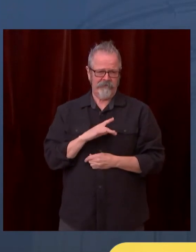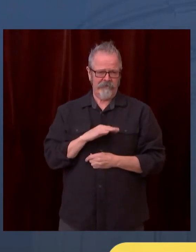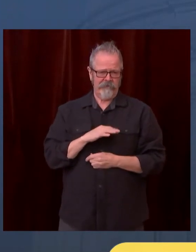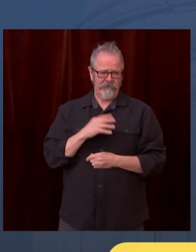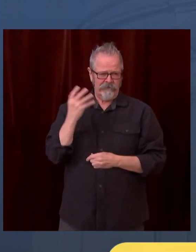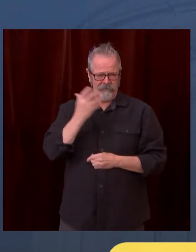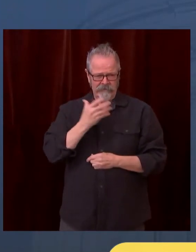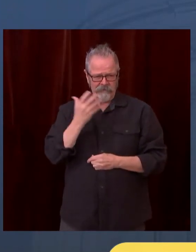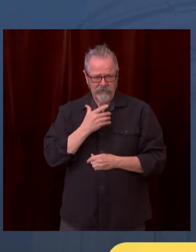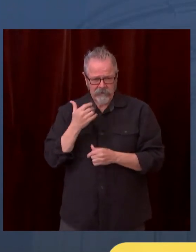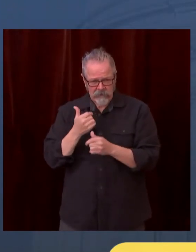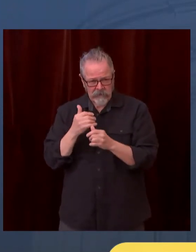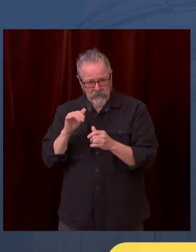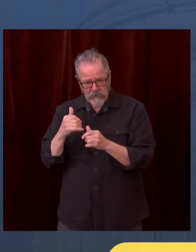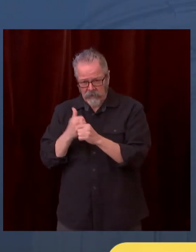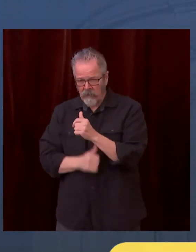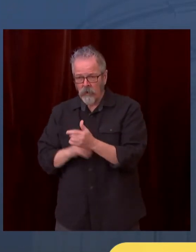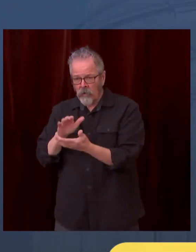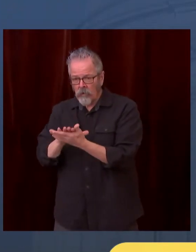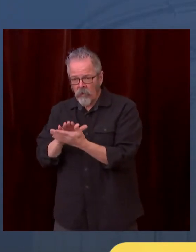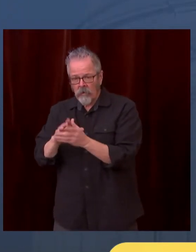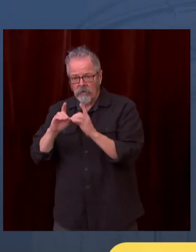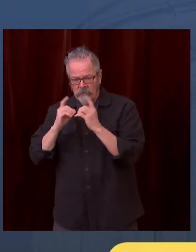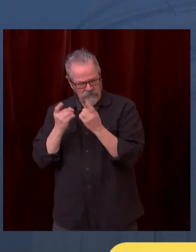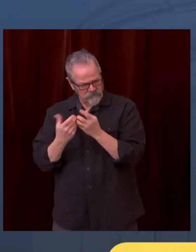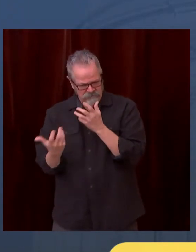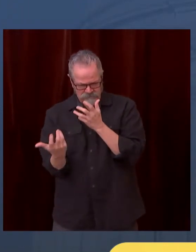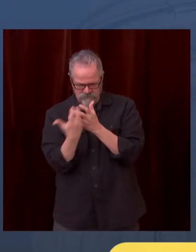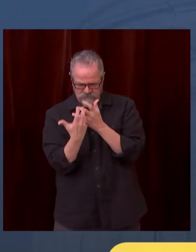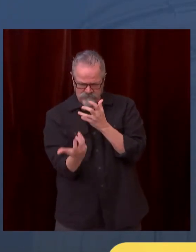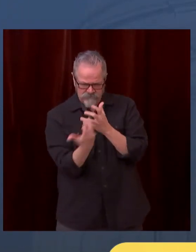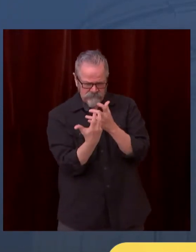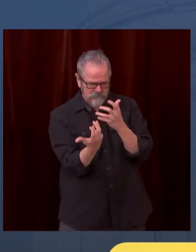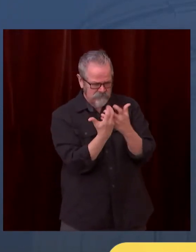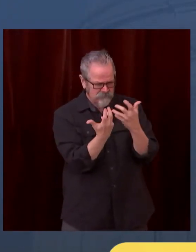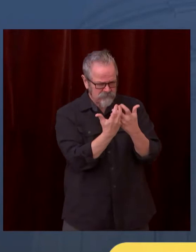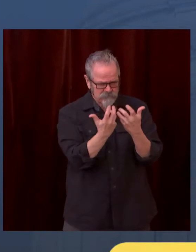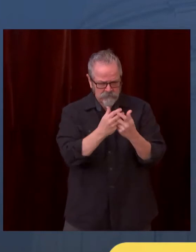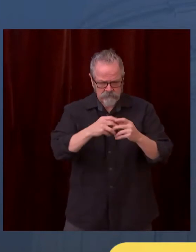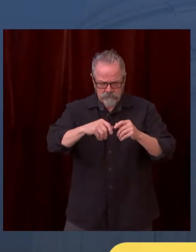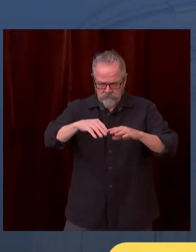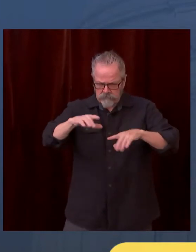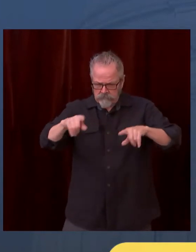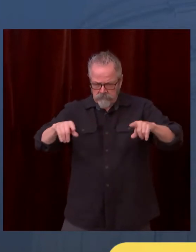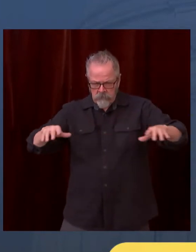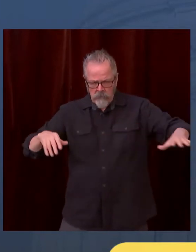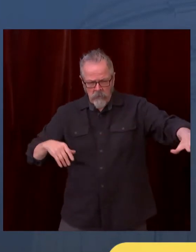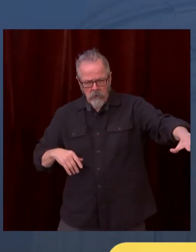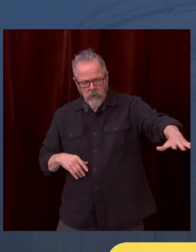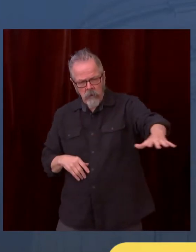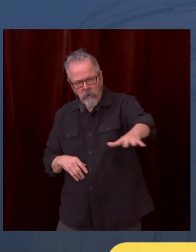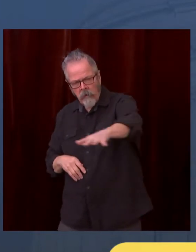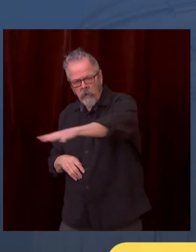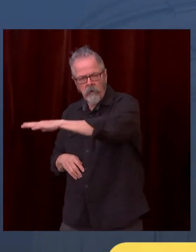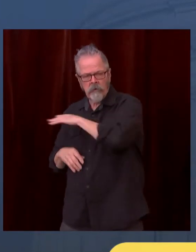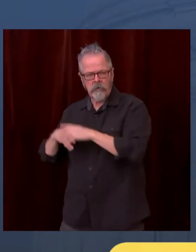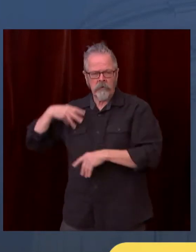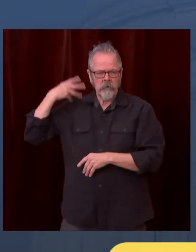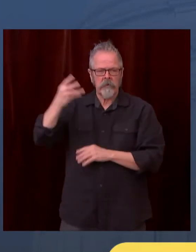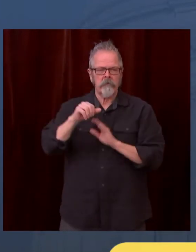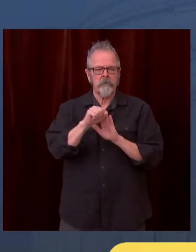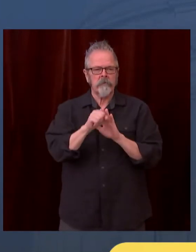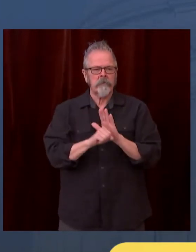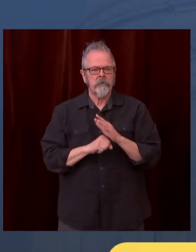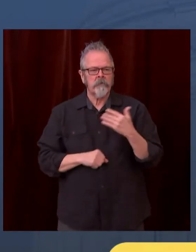they have gone to some hybrid model, you've essentially doubled the space you have per pupil in your classroom. And that has